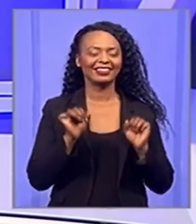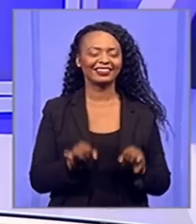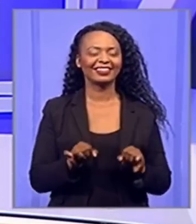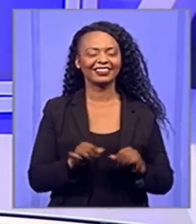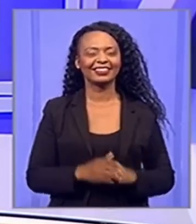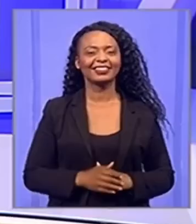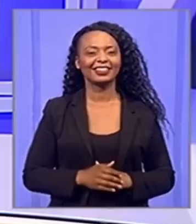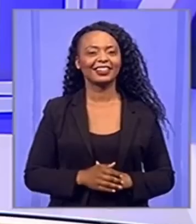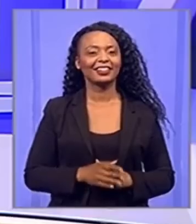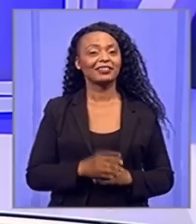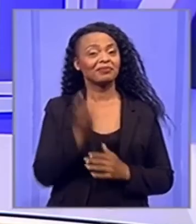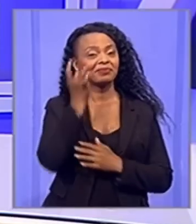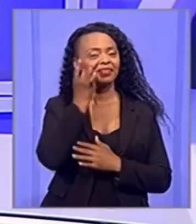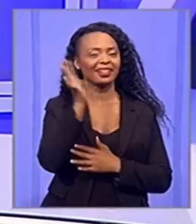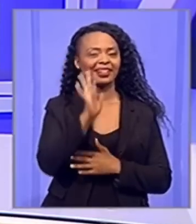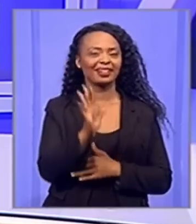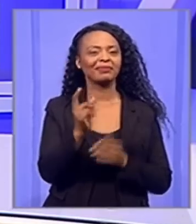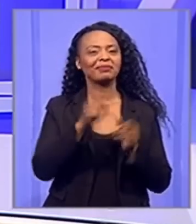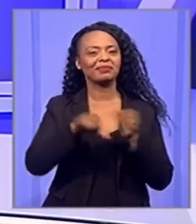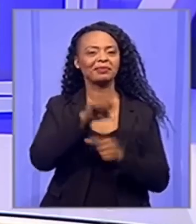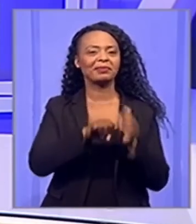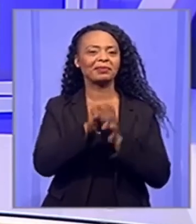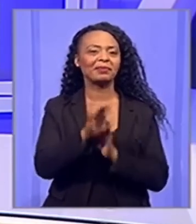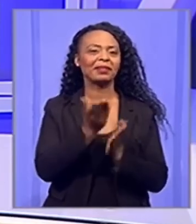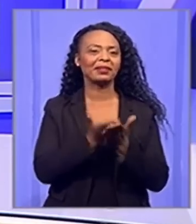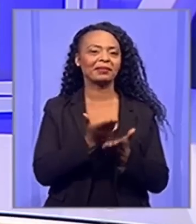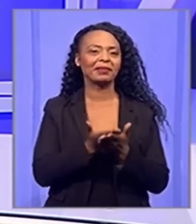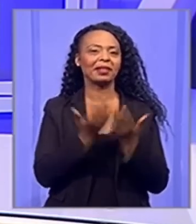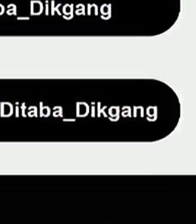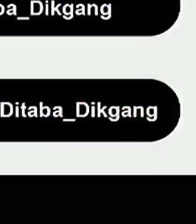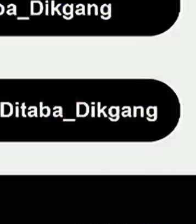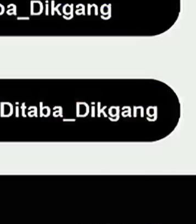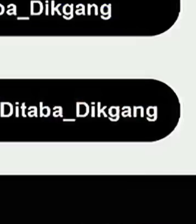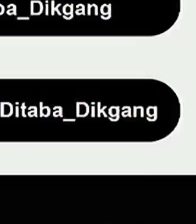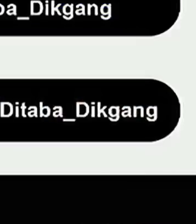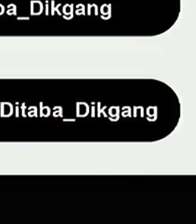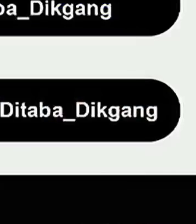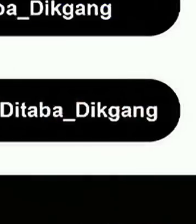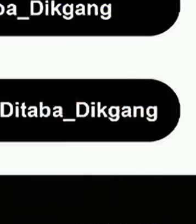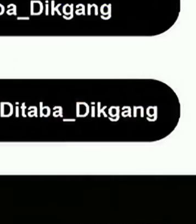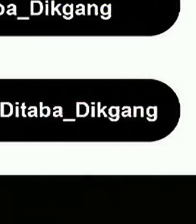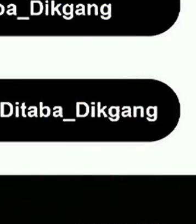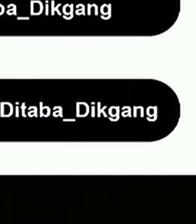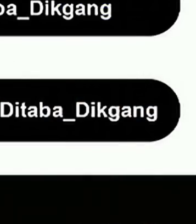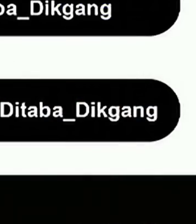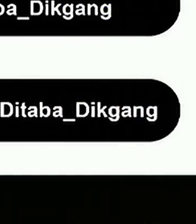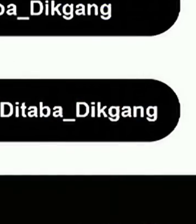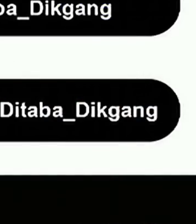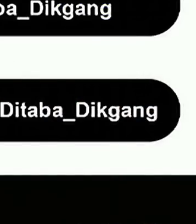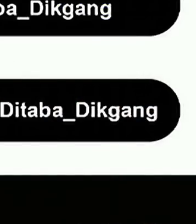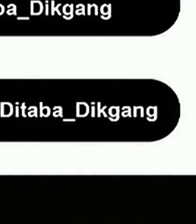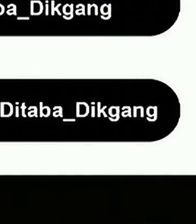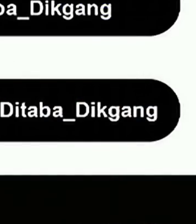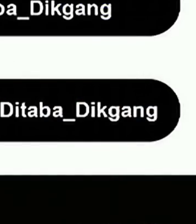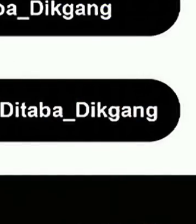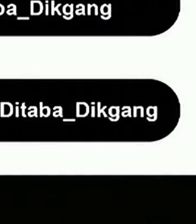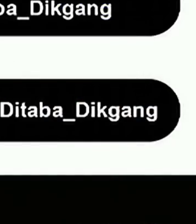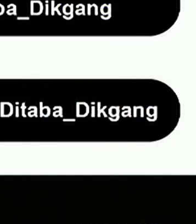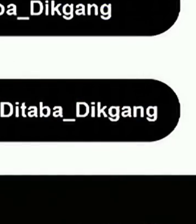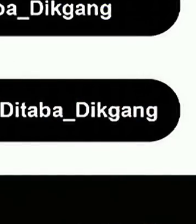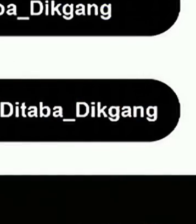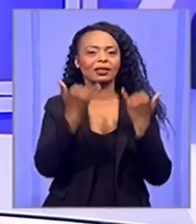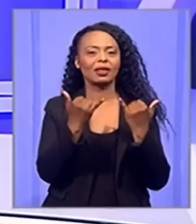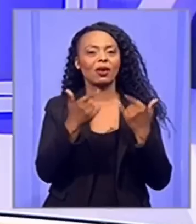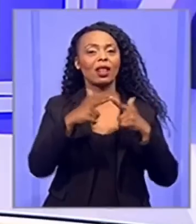Motho wethu se le ba le go ikgolaganya le rona mo mafaratlhatlheng a ditlhaeletsano jaaka X, Facebook, YouTube le WhatsApp. Dine di le kalo tsa maitsiboa